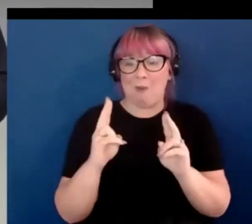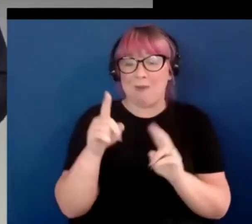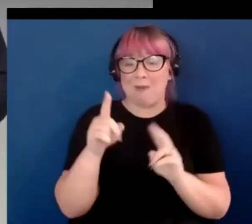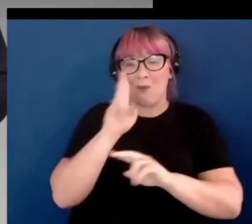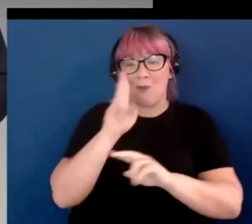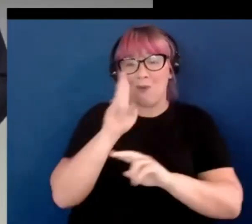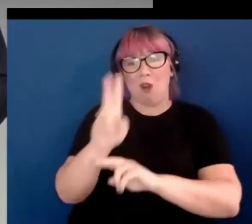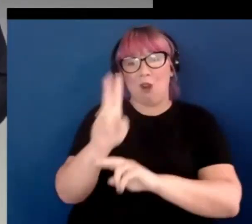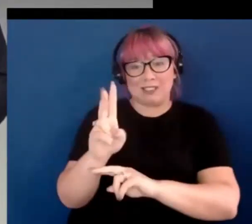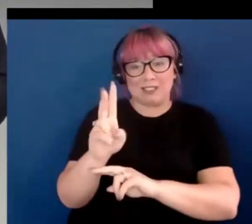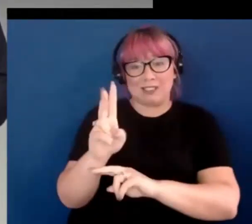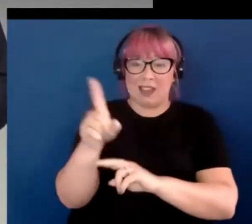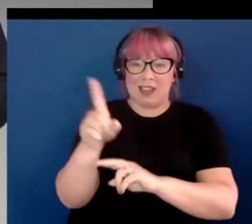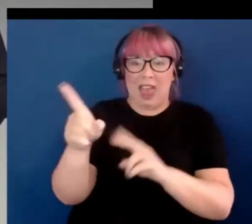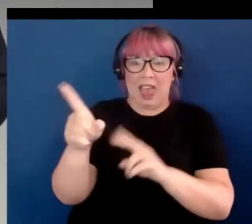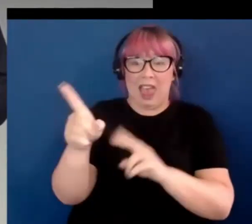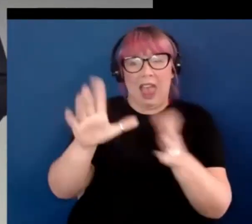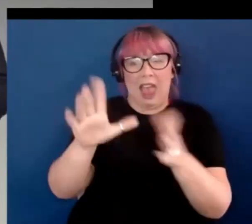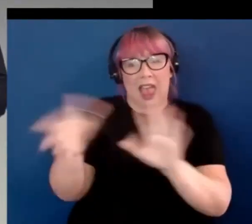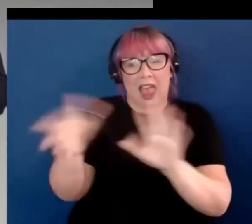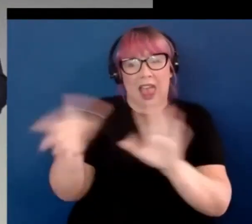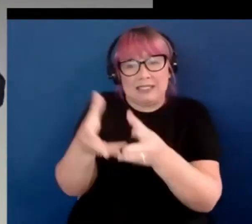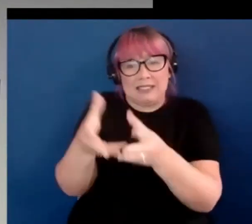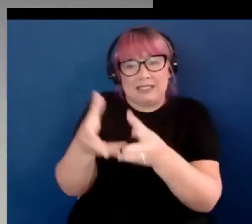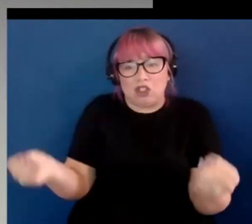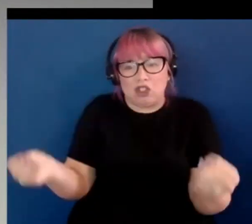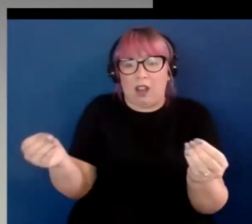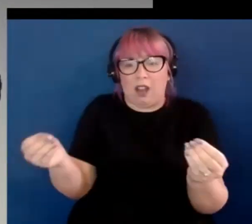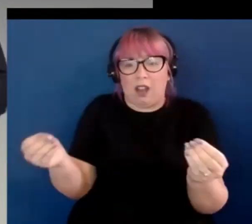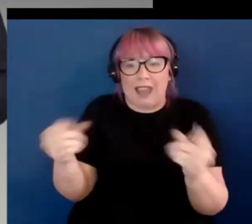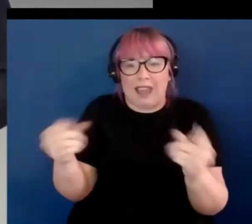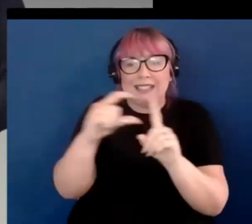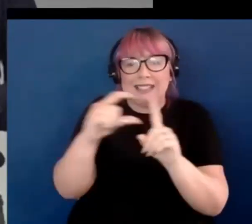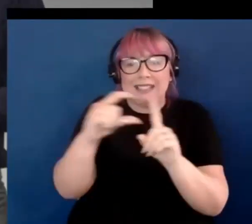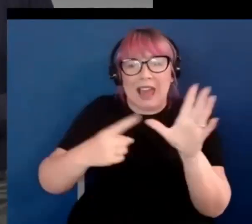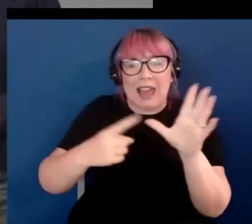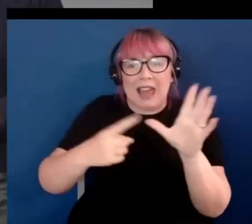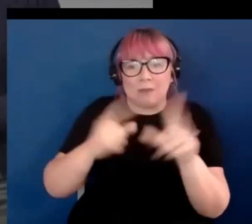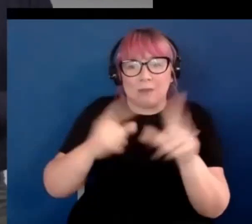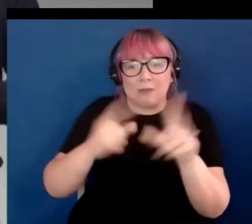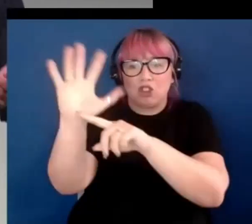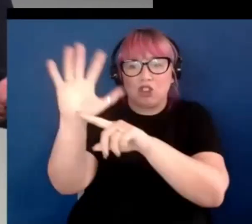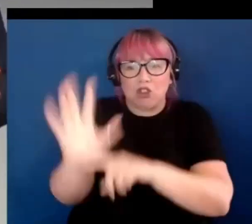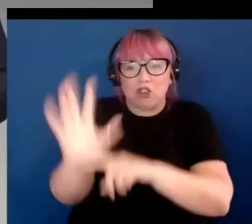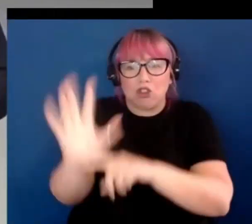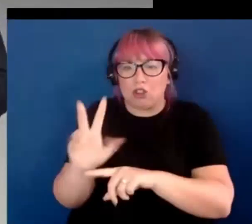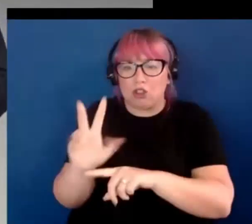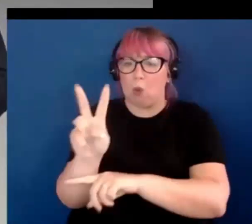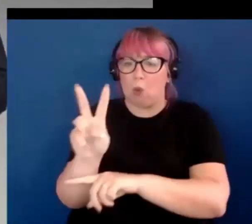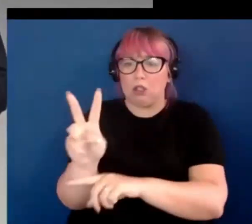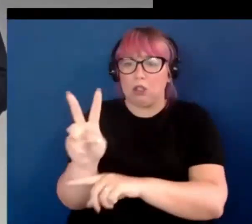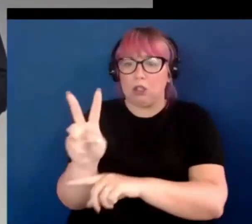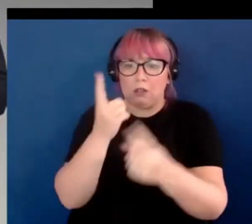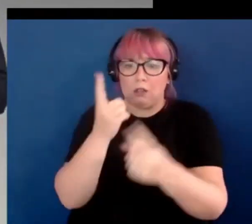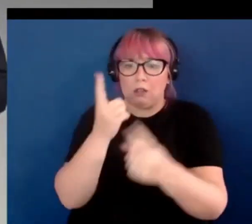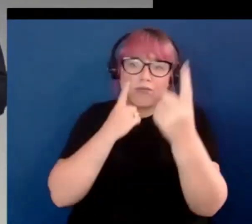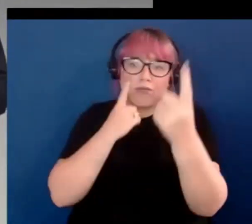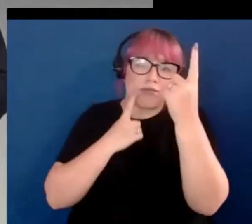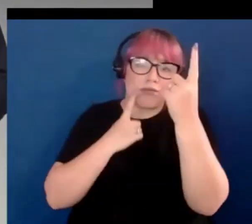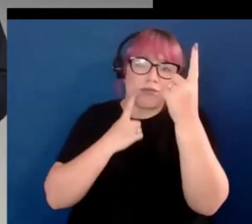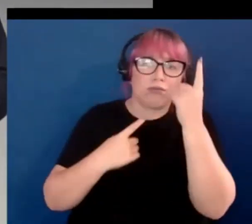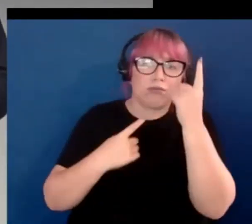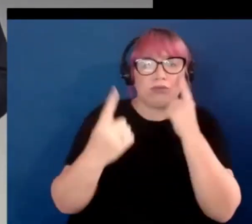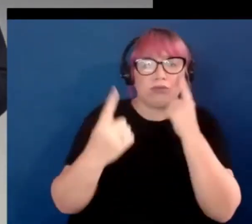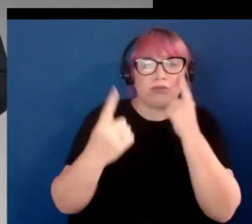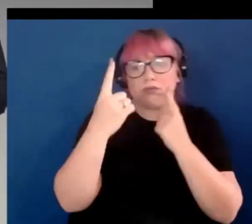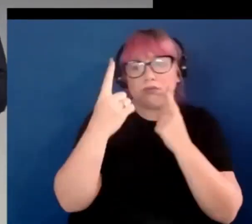found the tears just rolling down my cheeks. I think I was crying for two reasons. There's the obvious one. Who is not